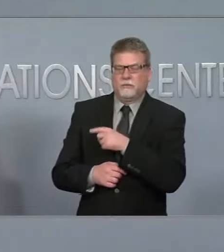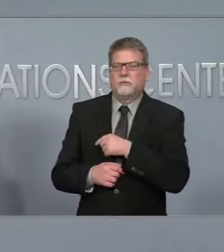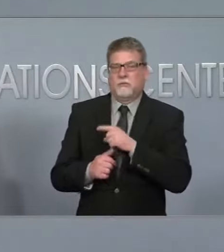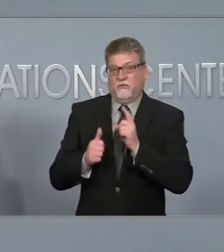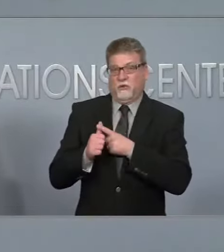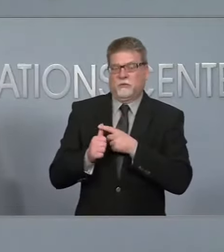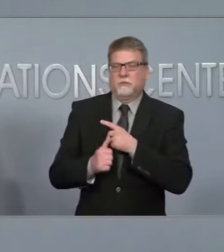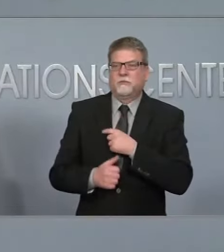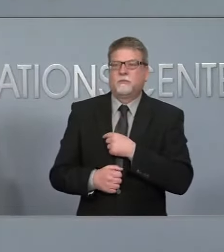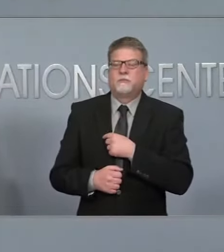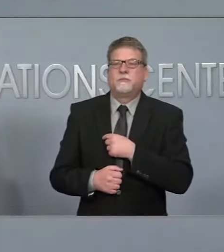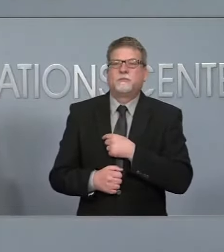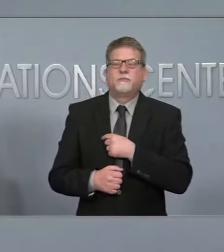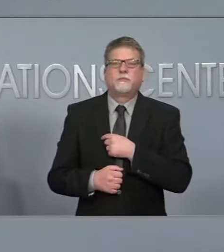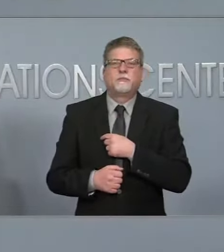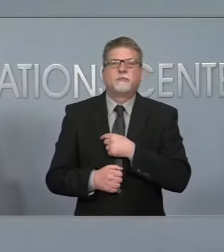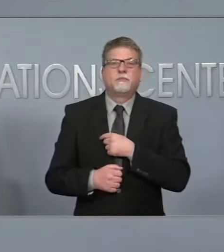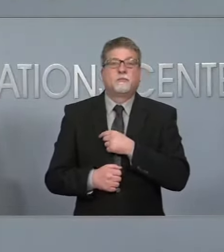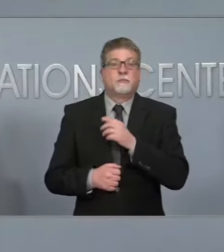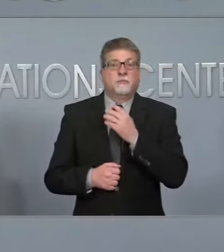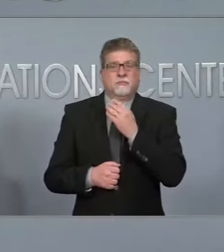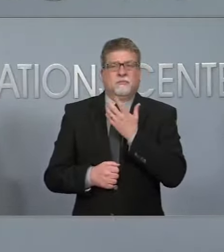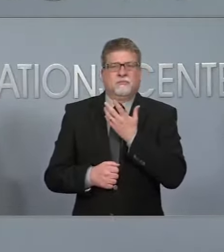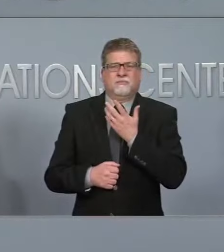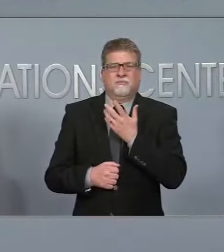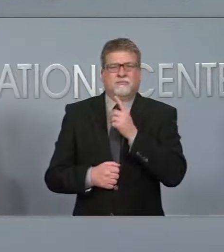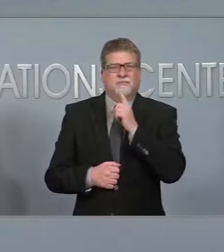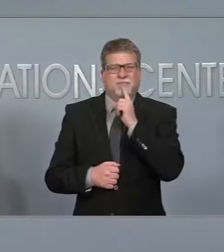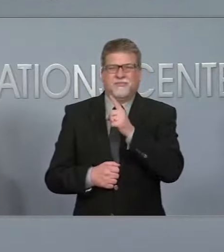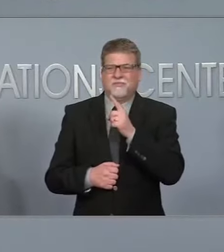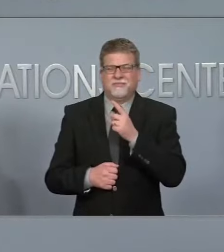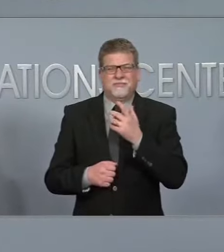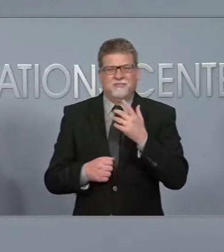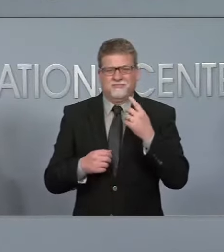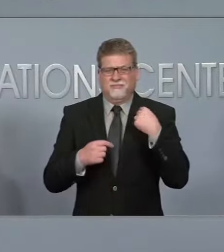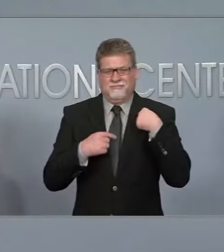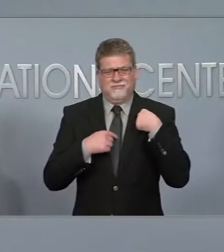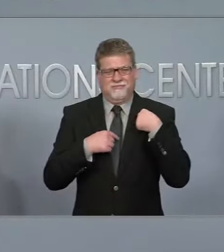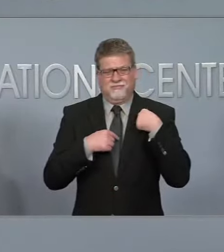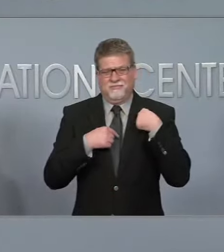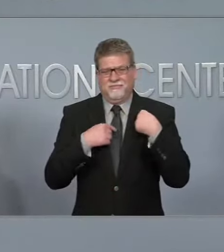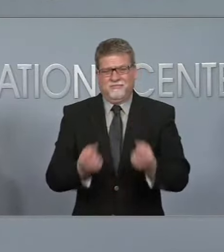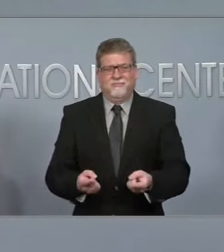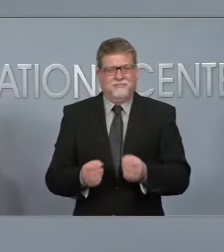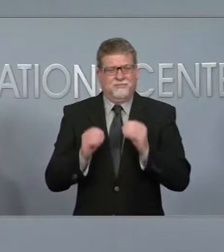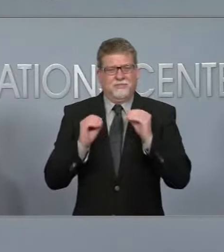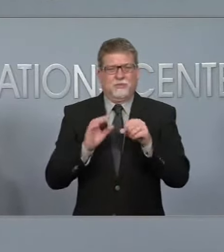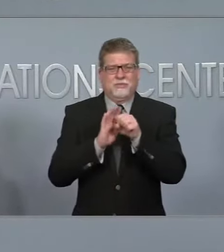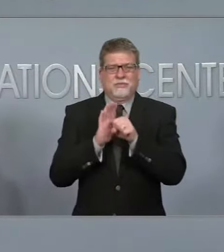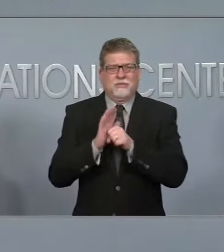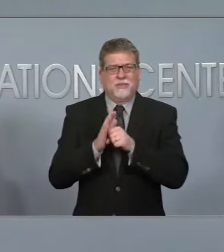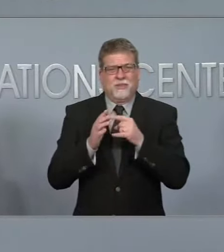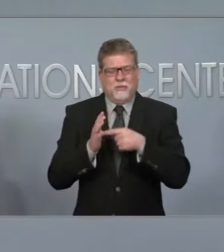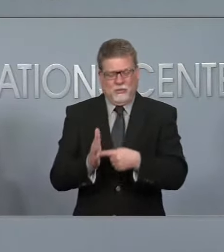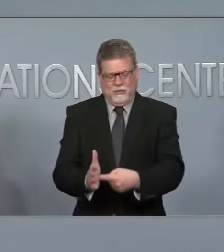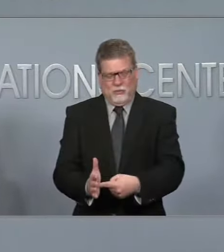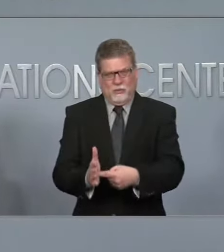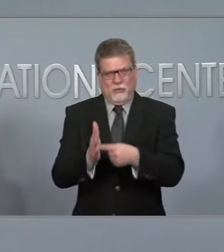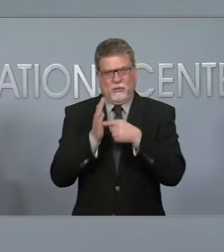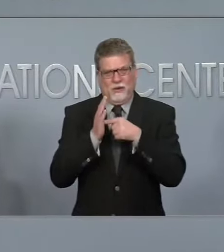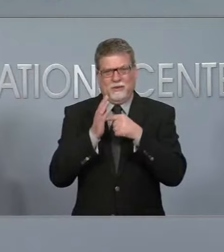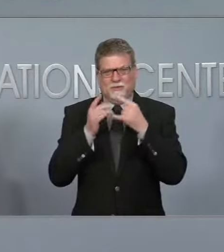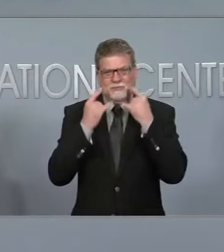not been any statewide requirement for many months. You delegated this to the local officials,